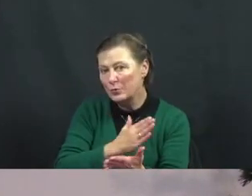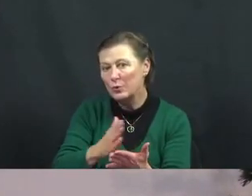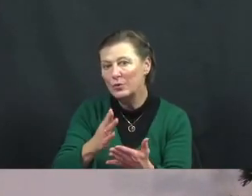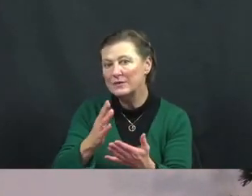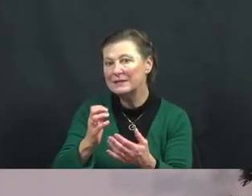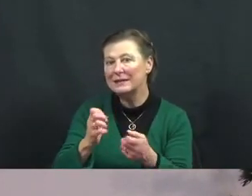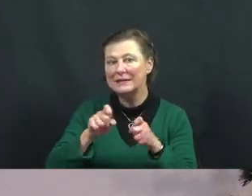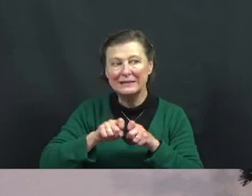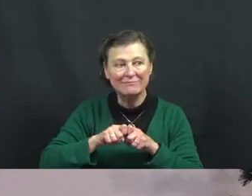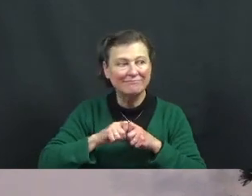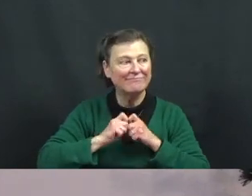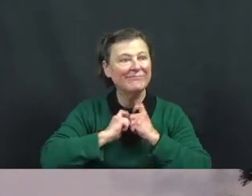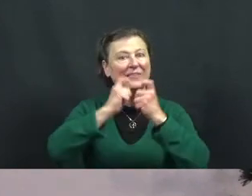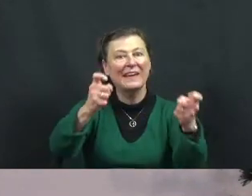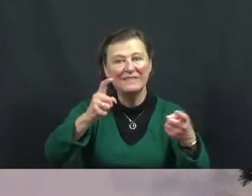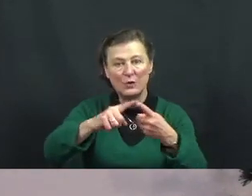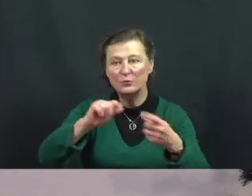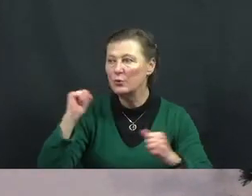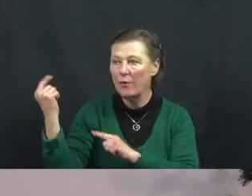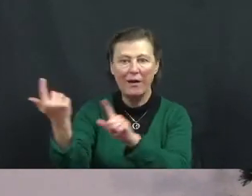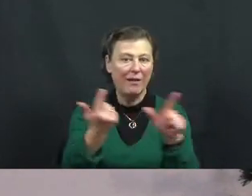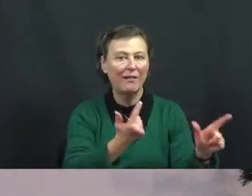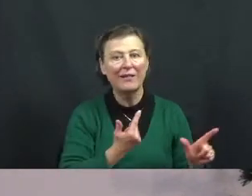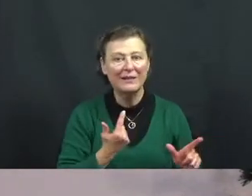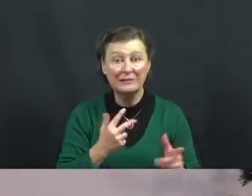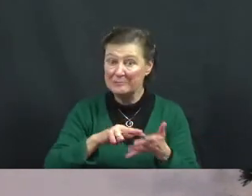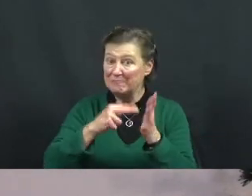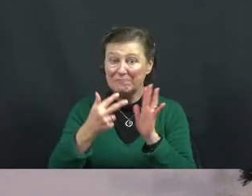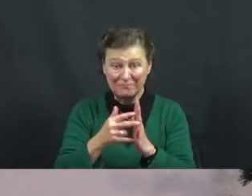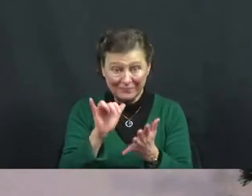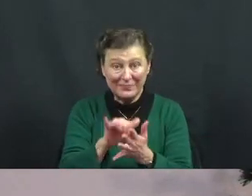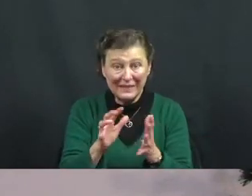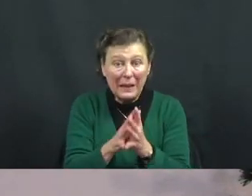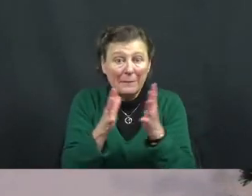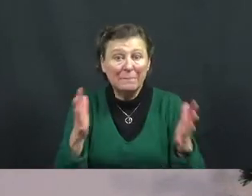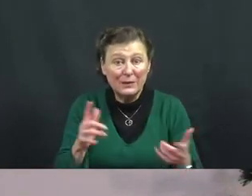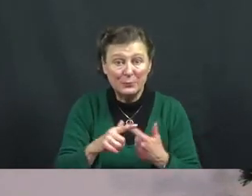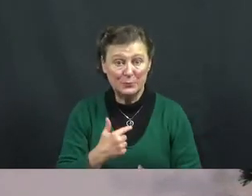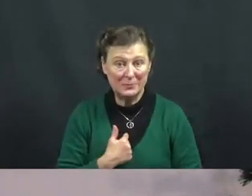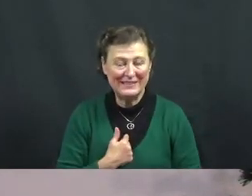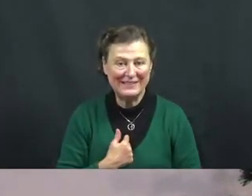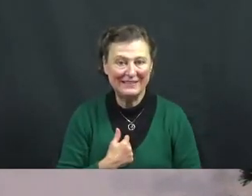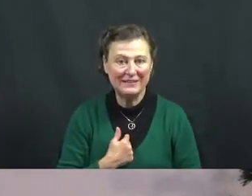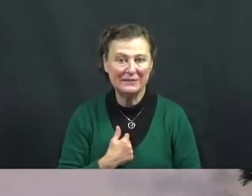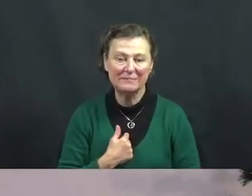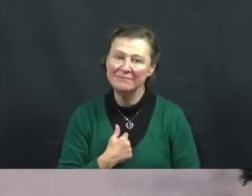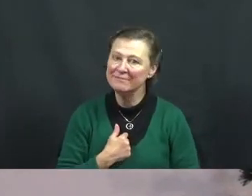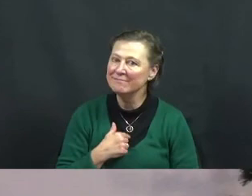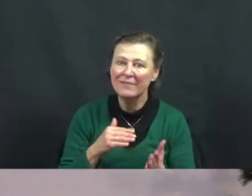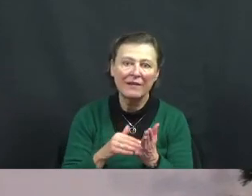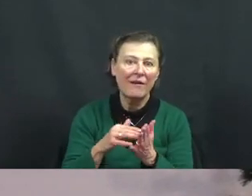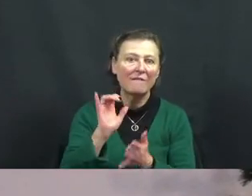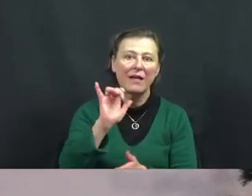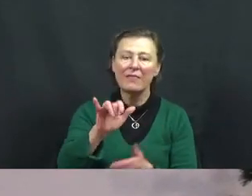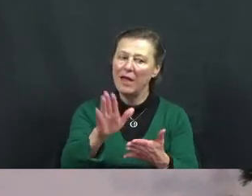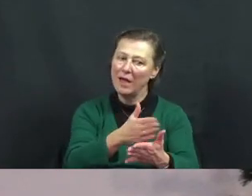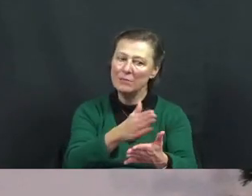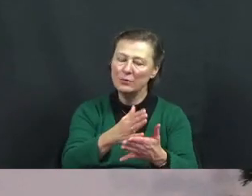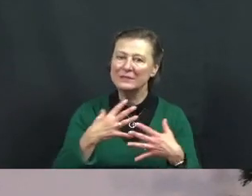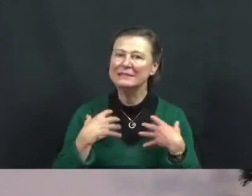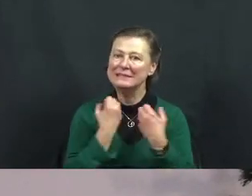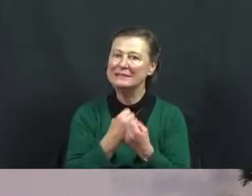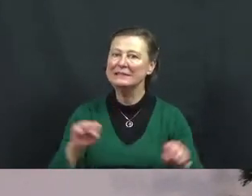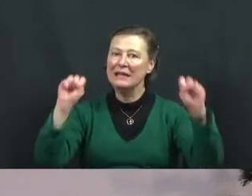to all of us. It means that much to me. How often has this music rescued my soul